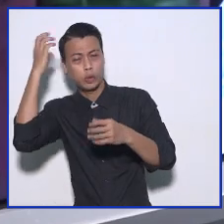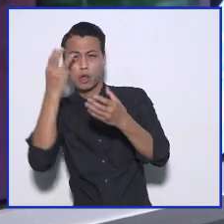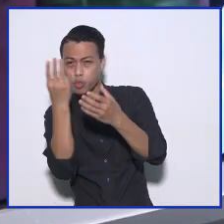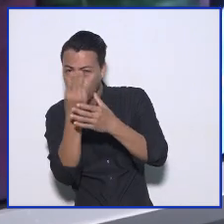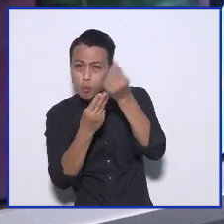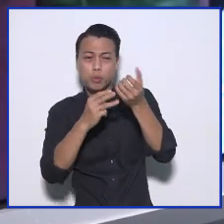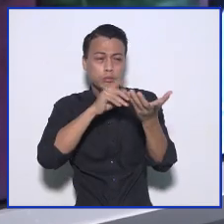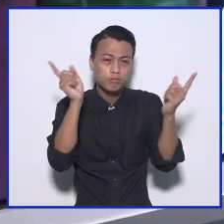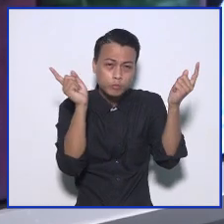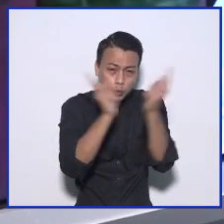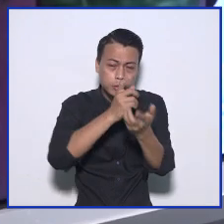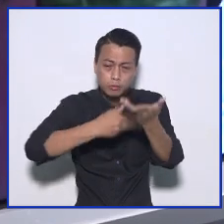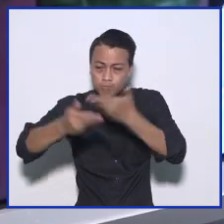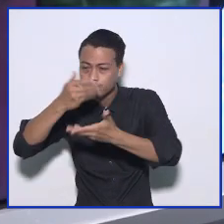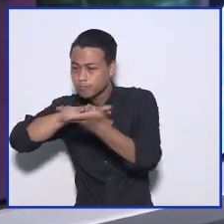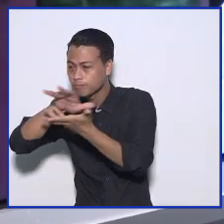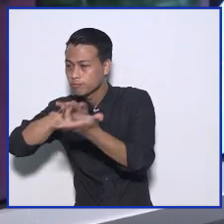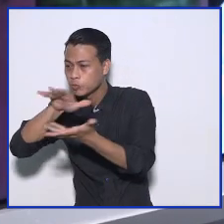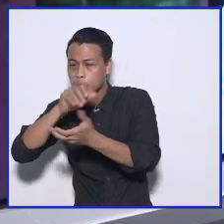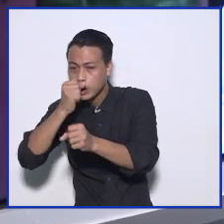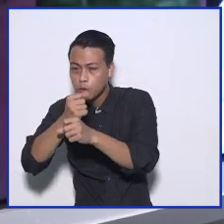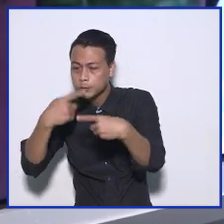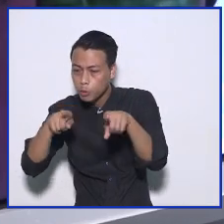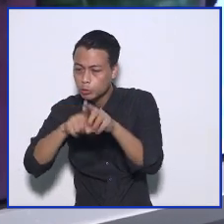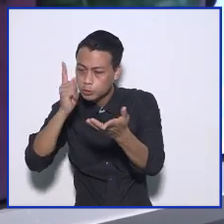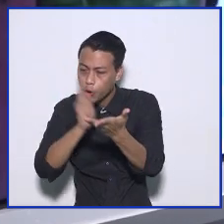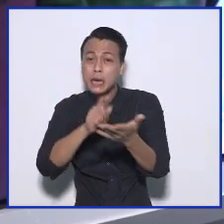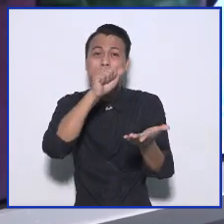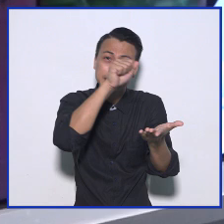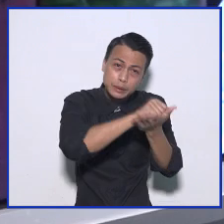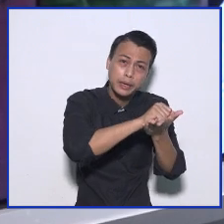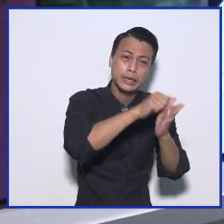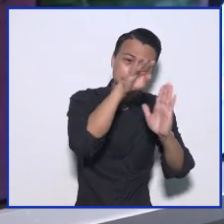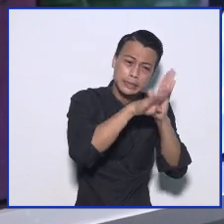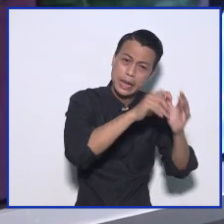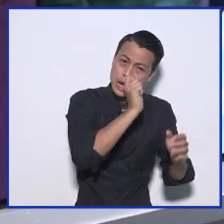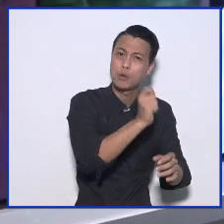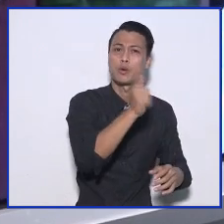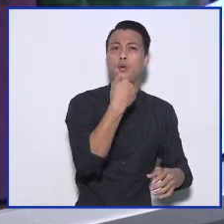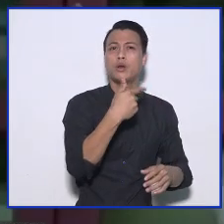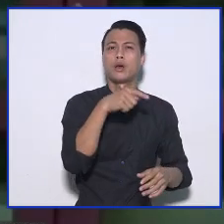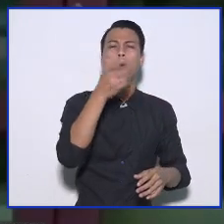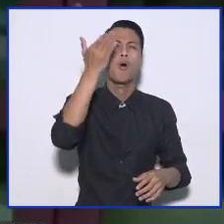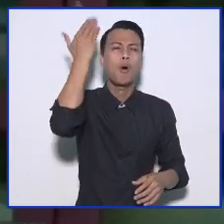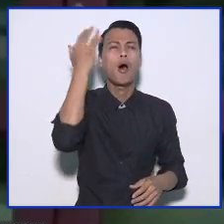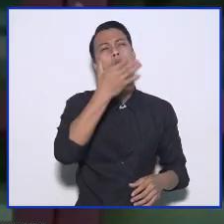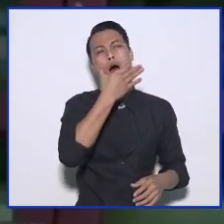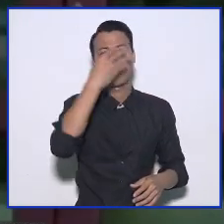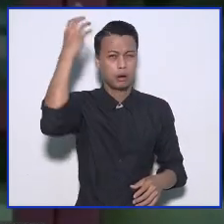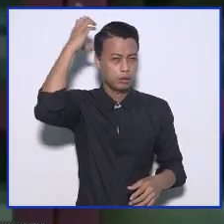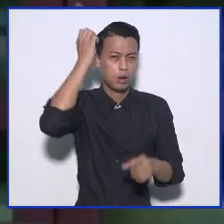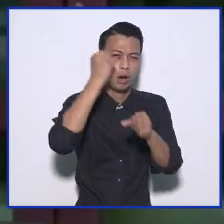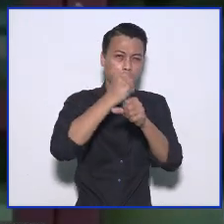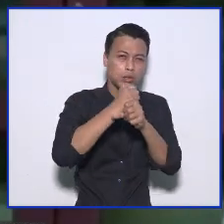lela tu di tena lo ngani lo ku lo re. Ala ai ba ma si man gai ni ye swae bu lo re. Pi lo ma ai si man gai ni a sin sin blo kaung ne paw ma so lo twa bu